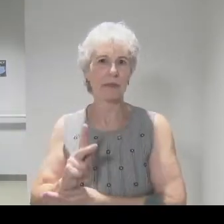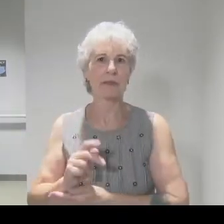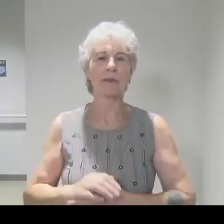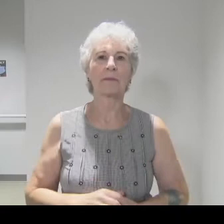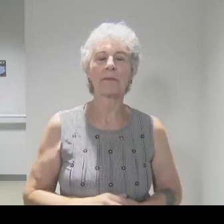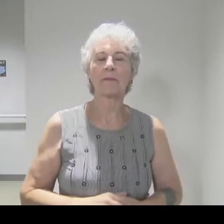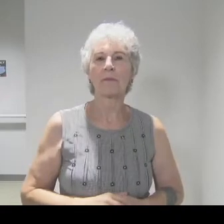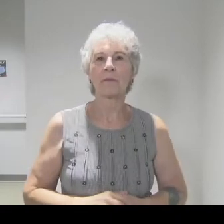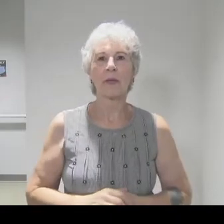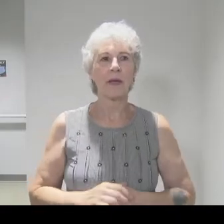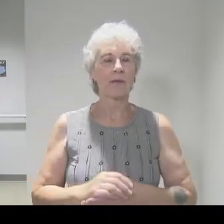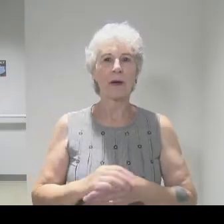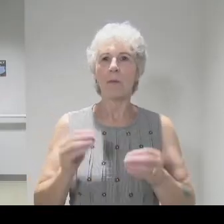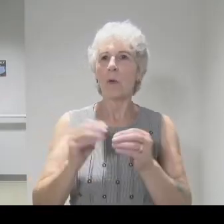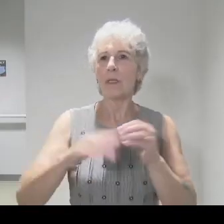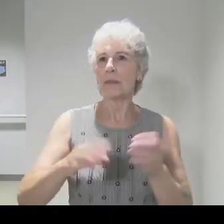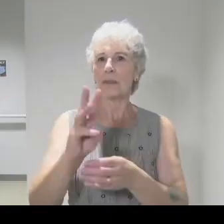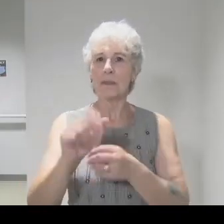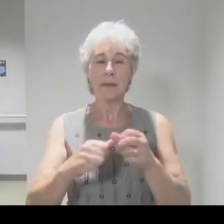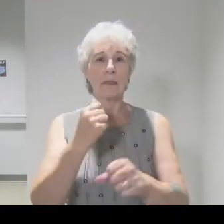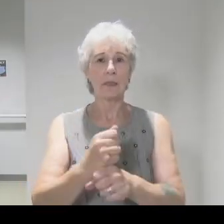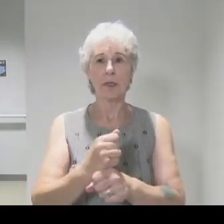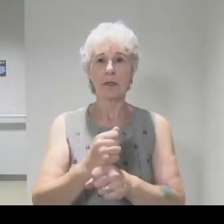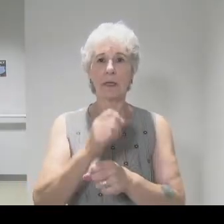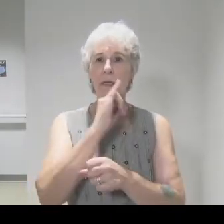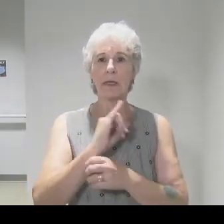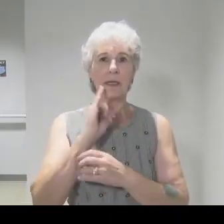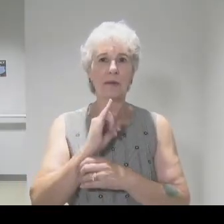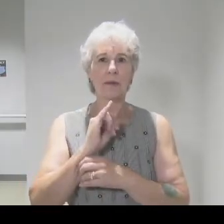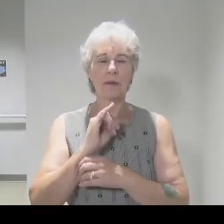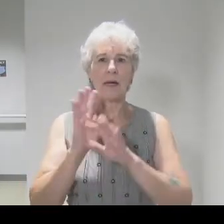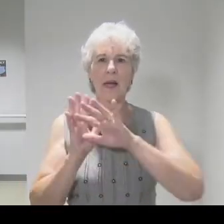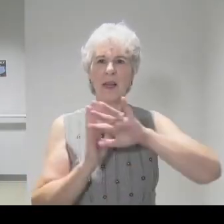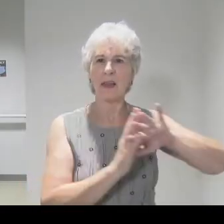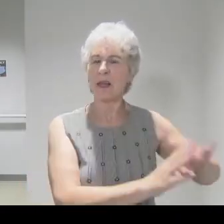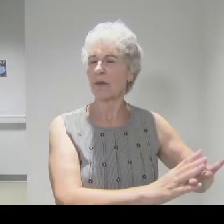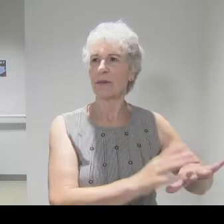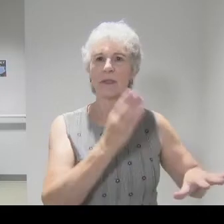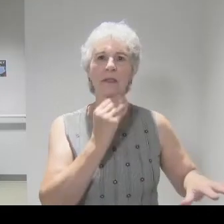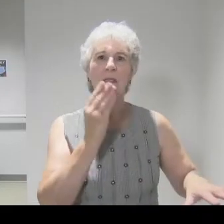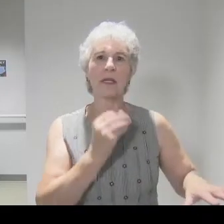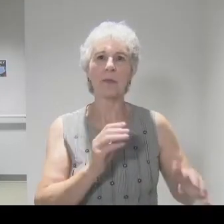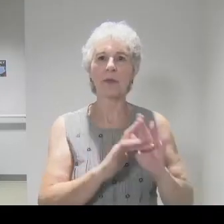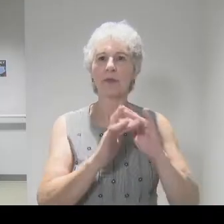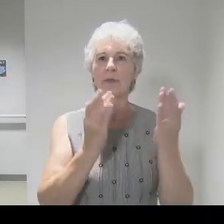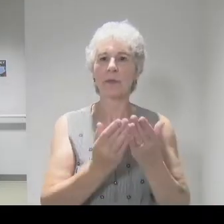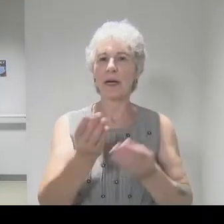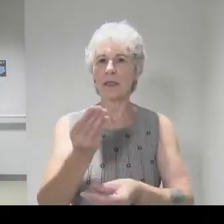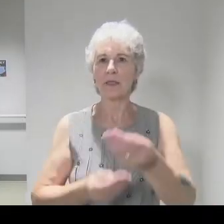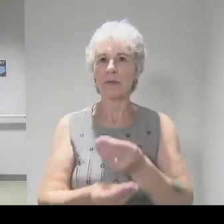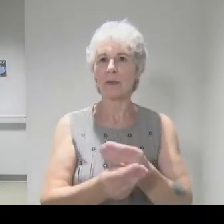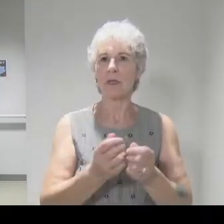Manasseh. For over 60 years, Israel had abandoned the Hebrew scriptures and substituted it